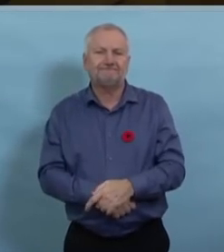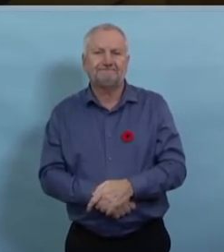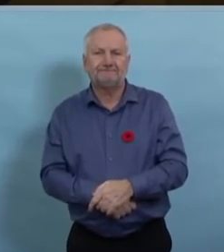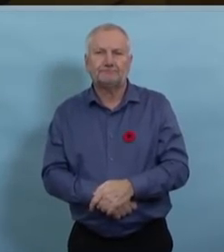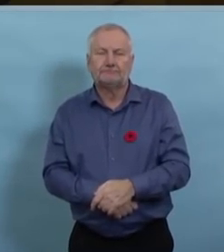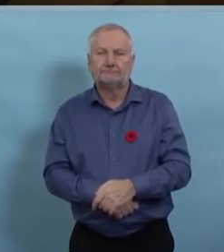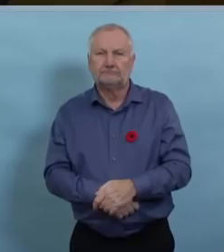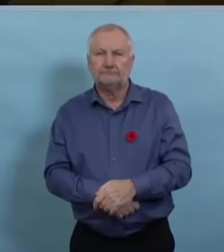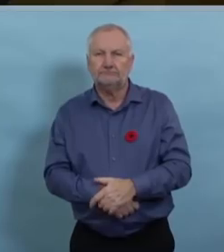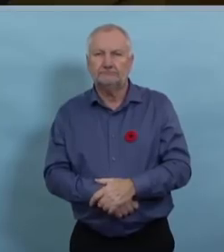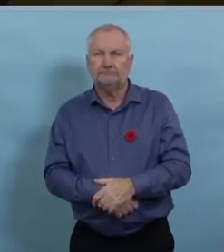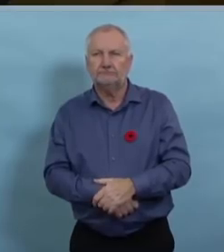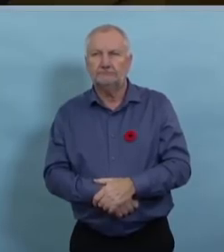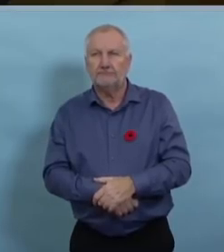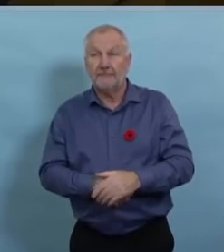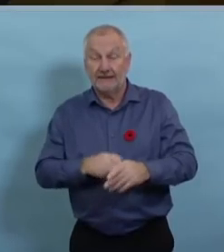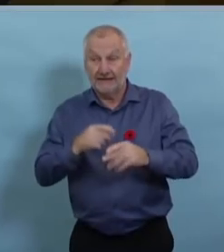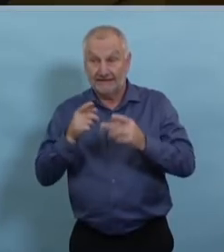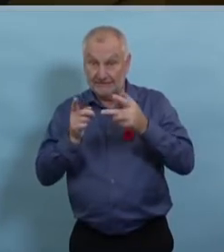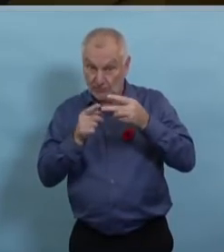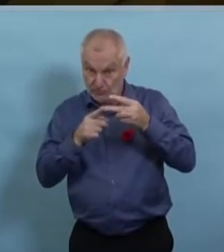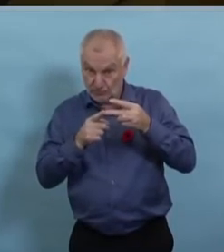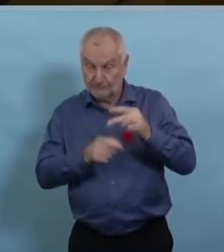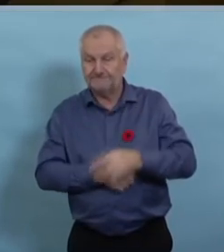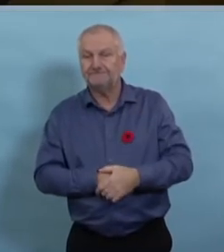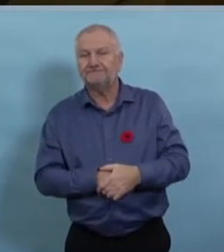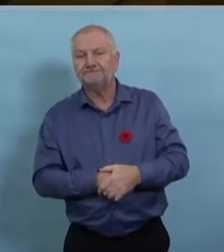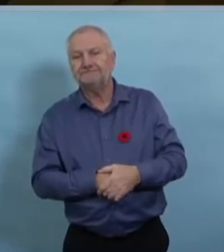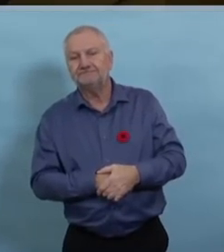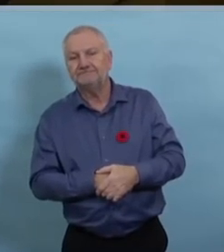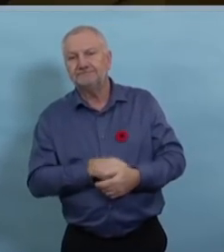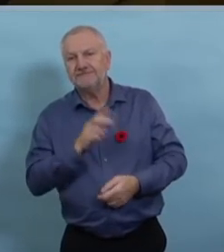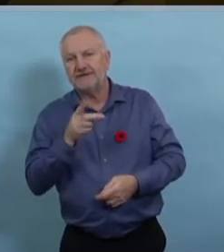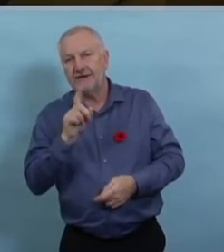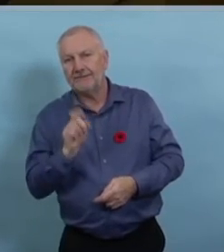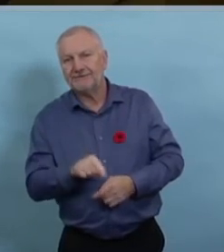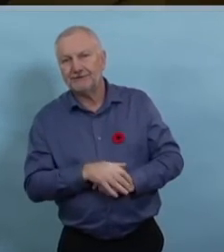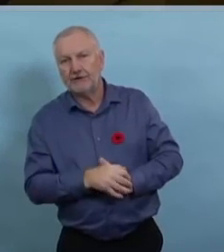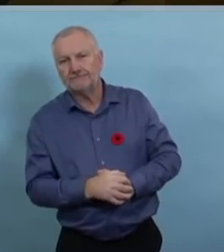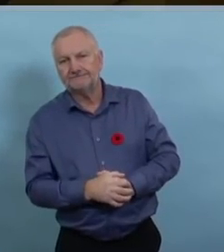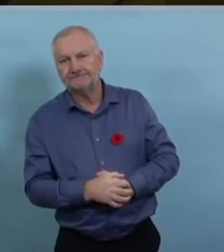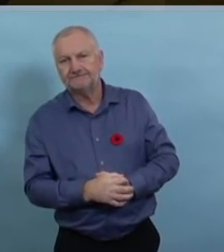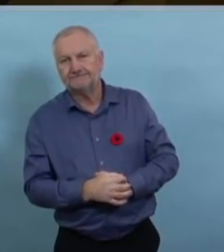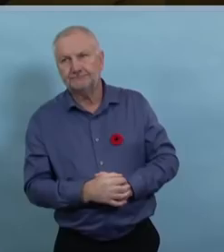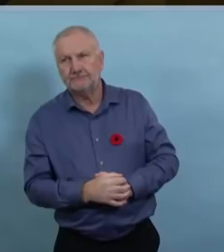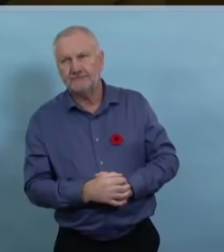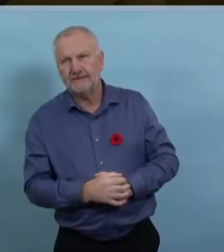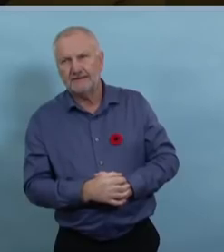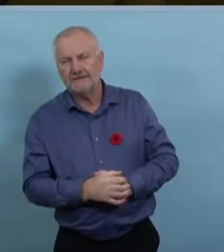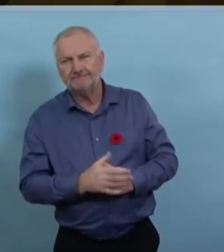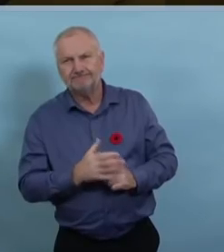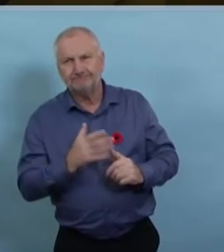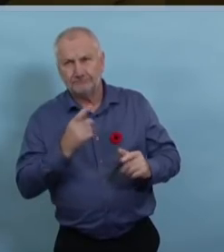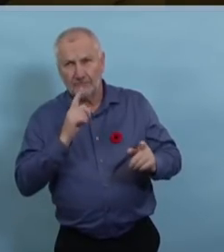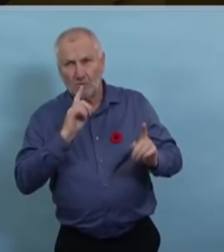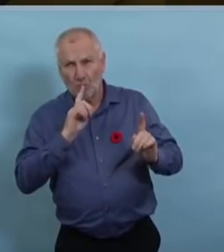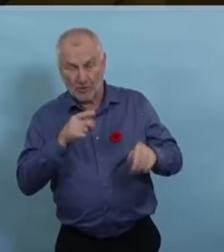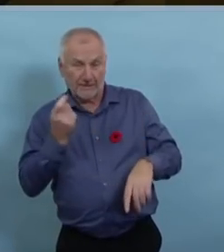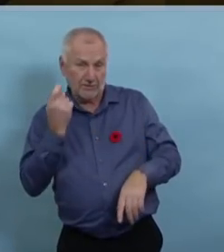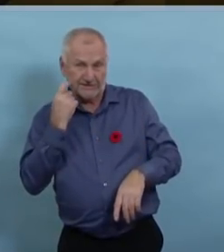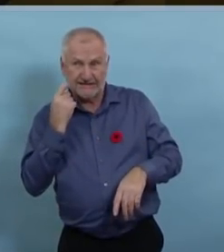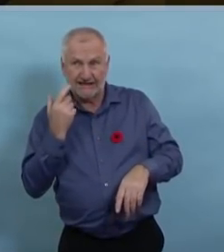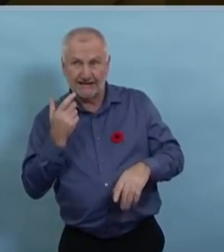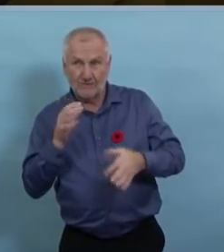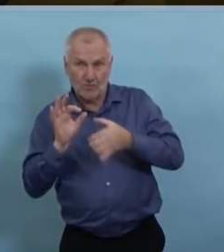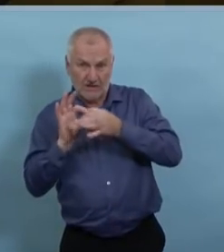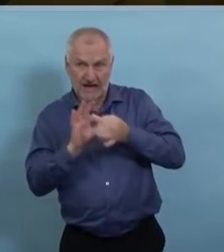My next question, Minister Goertzen, we're just hearing reports about school division, schools dealing with expired masks.